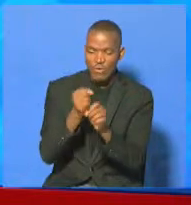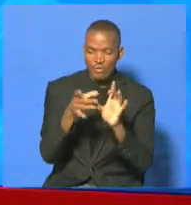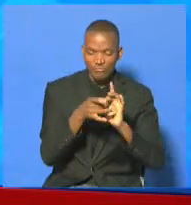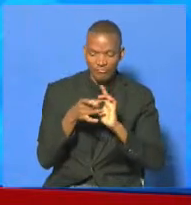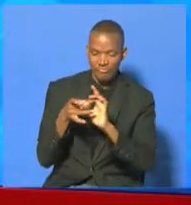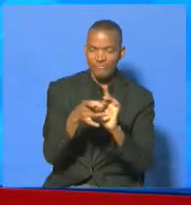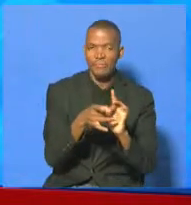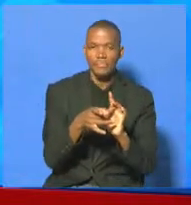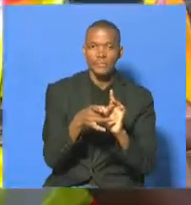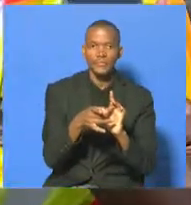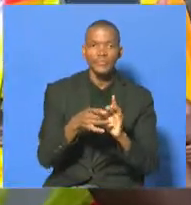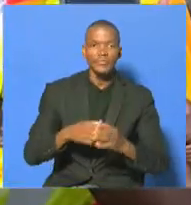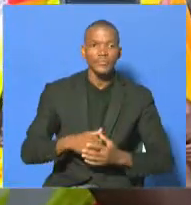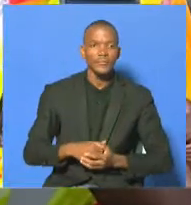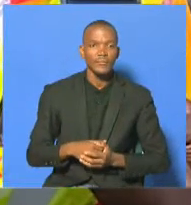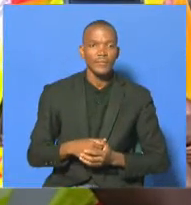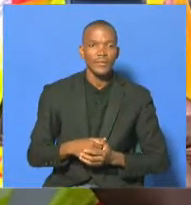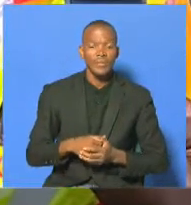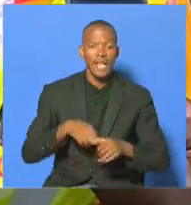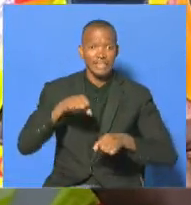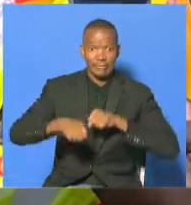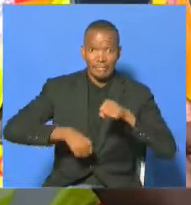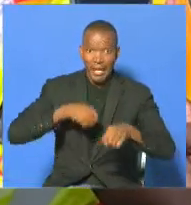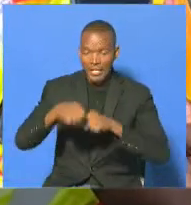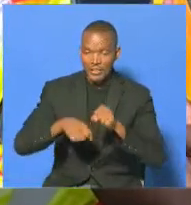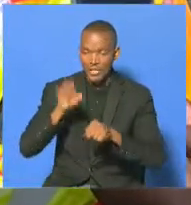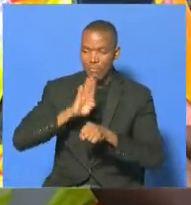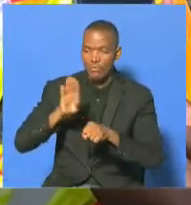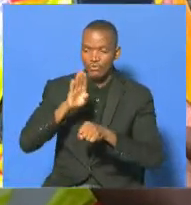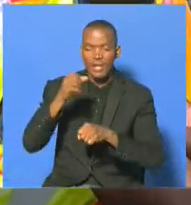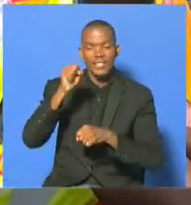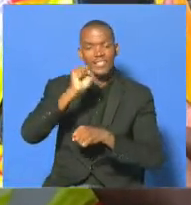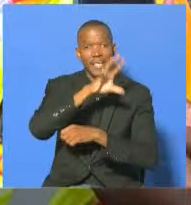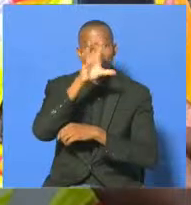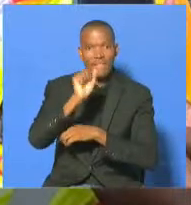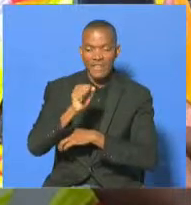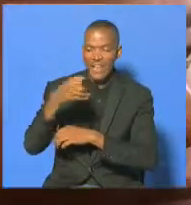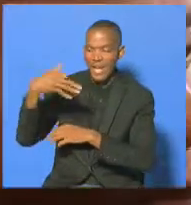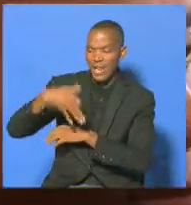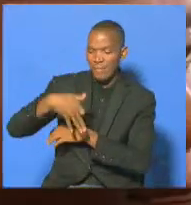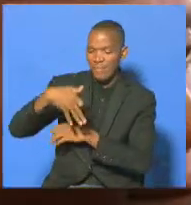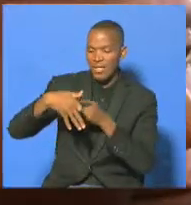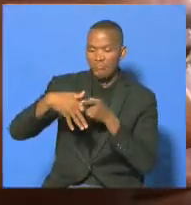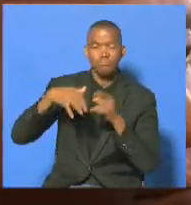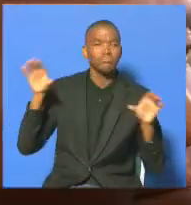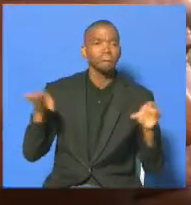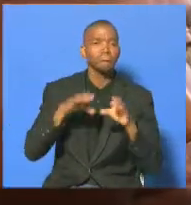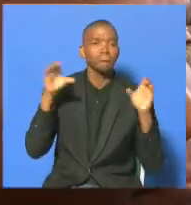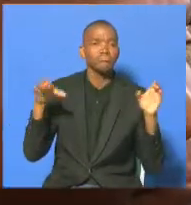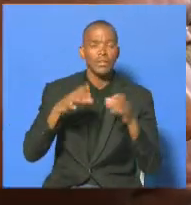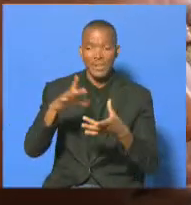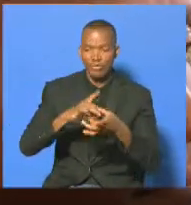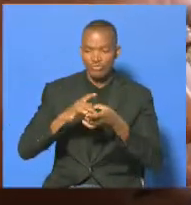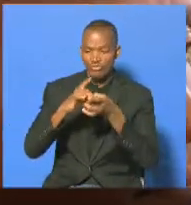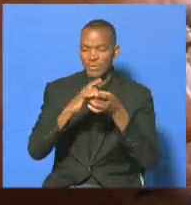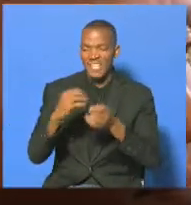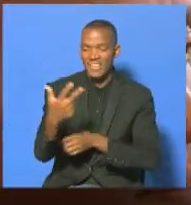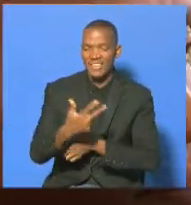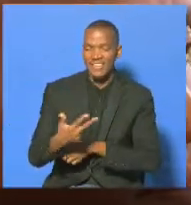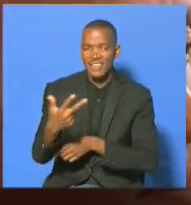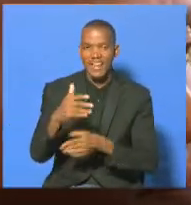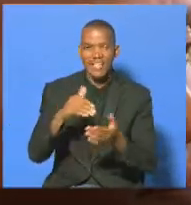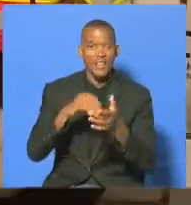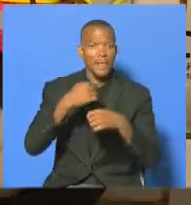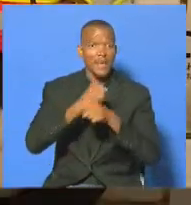Sokobo reports. Cyclists from Botswana, South Africa and Namibia commemorating bilateral relations which promotes and